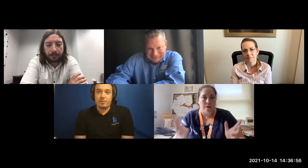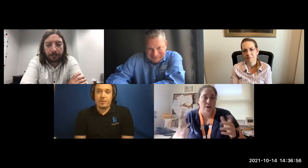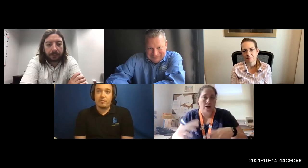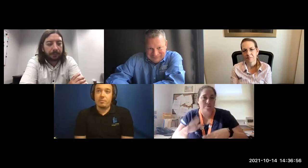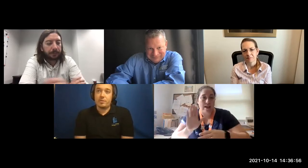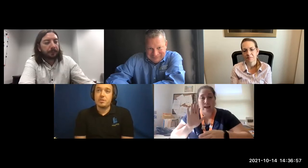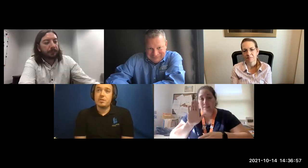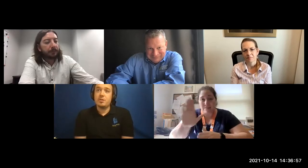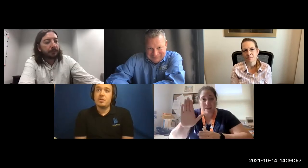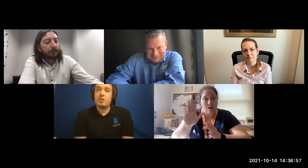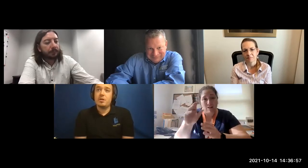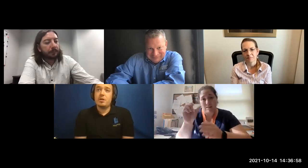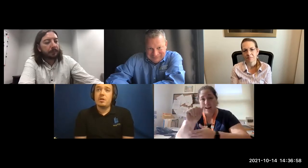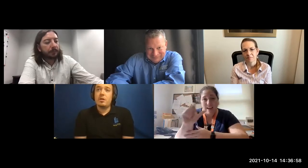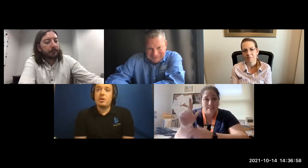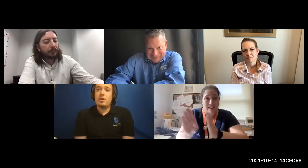their respective developments.